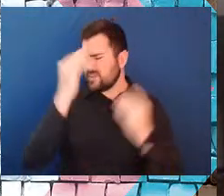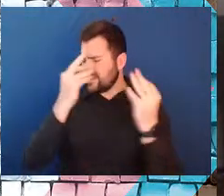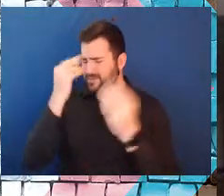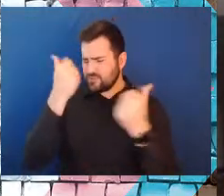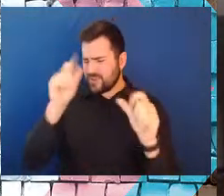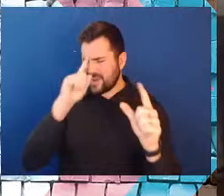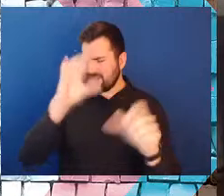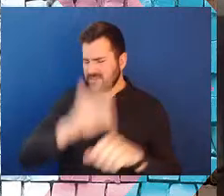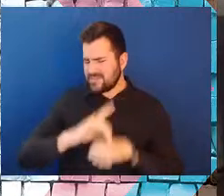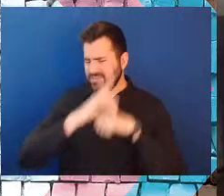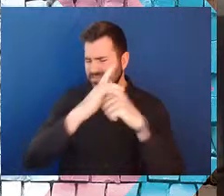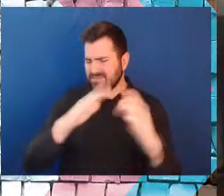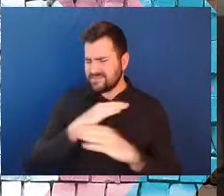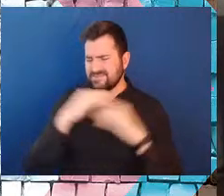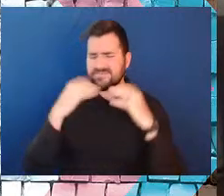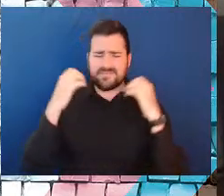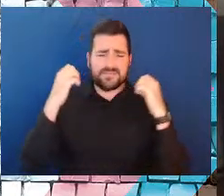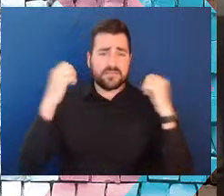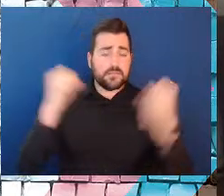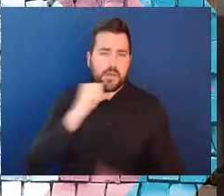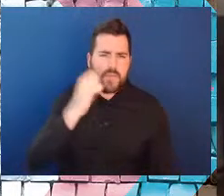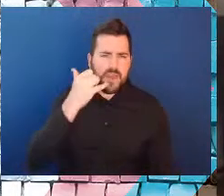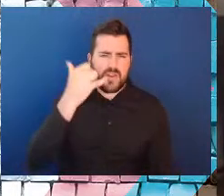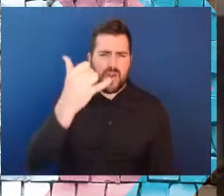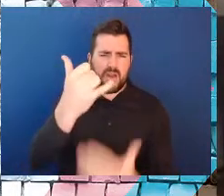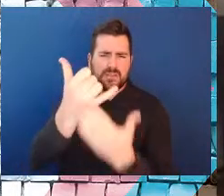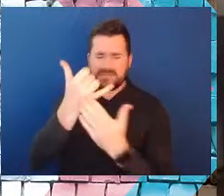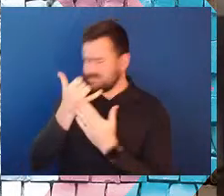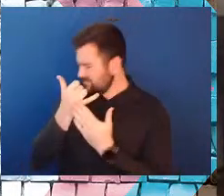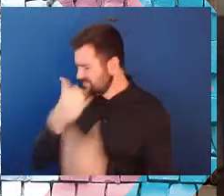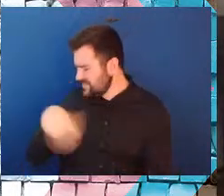I ain't even gonna call you, no babe. The